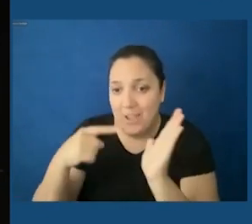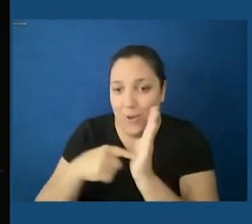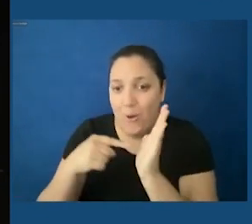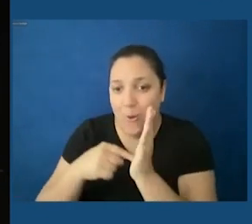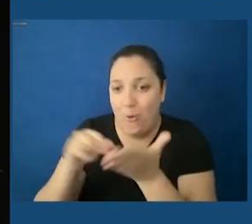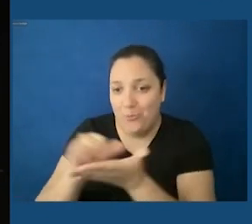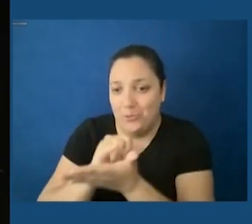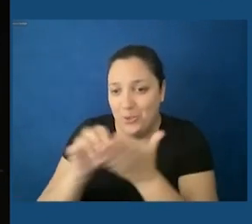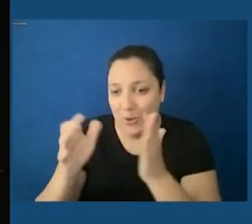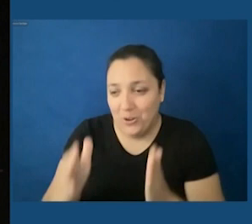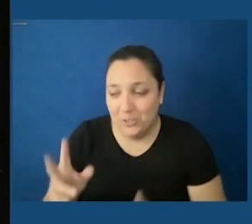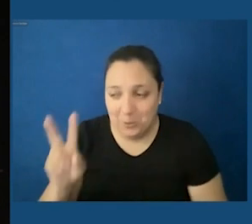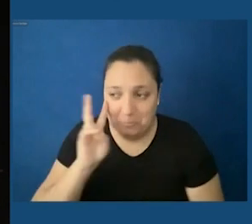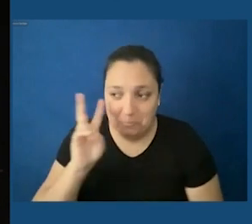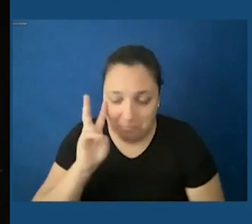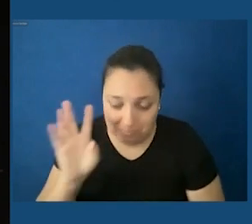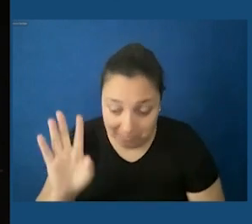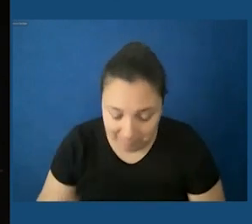So stay tuned.